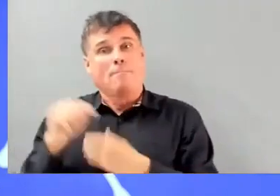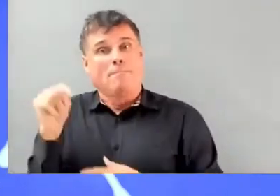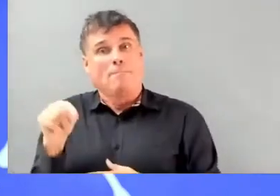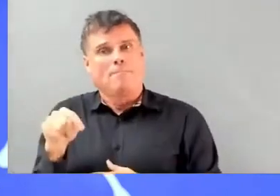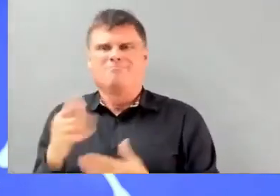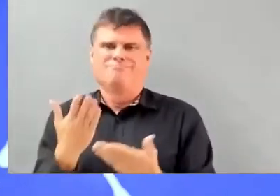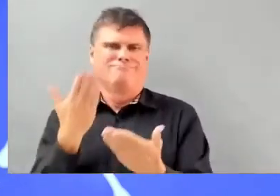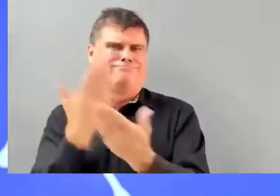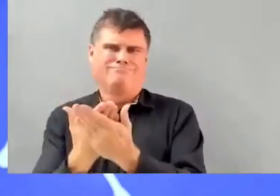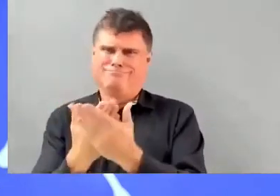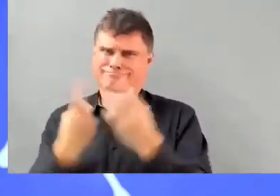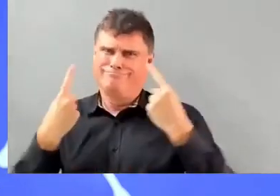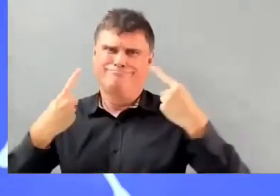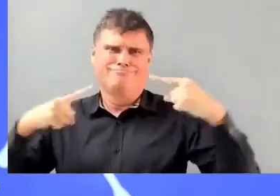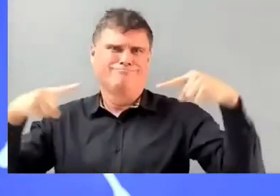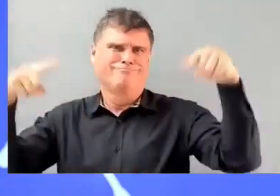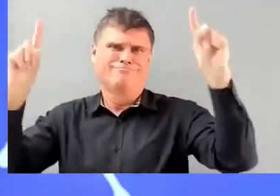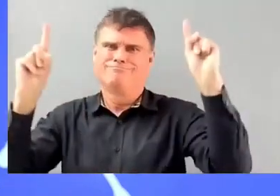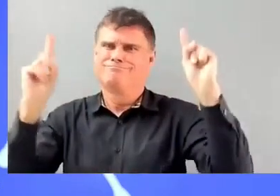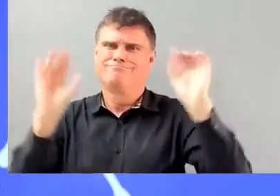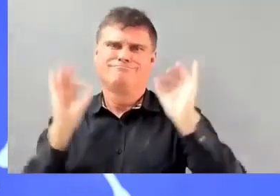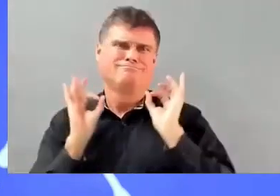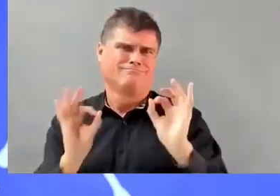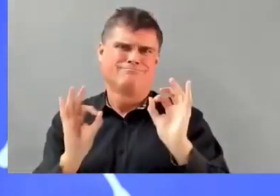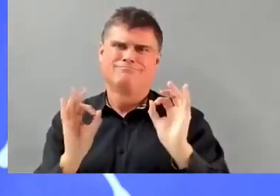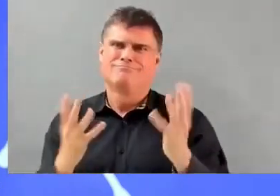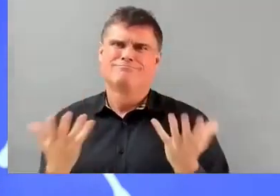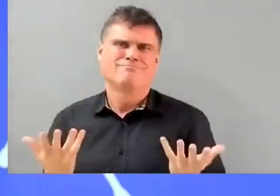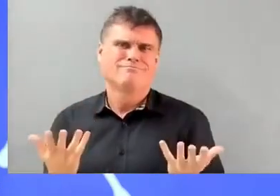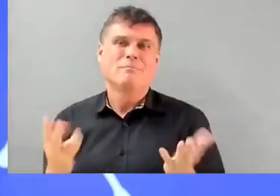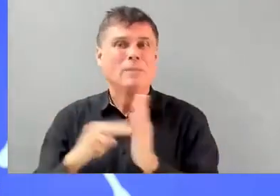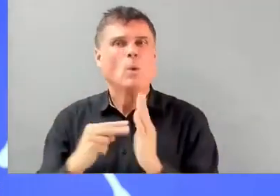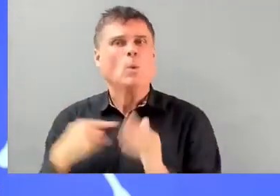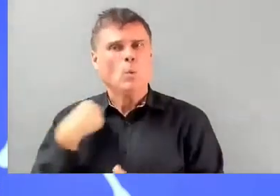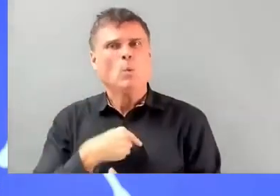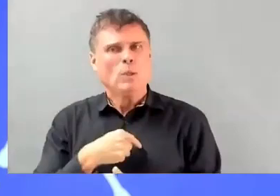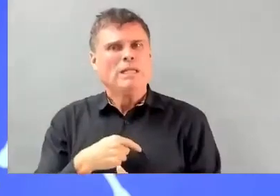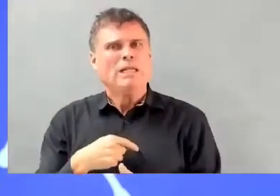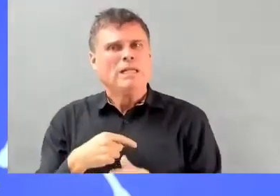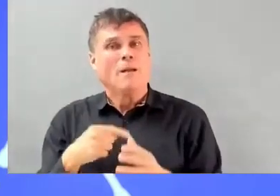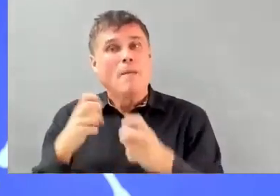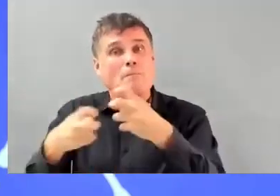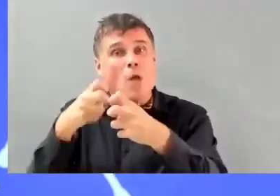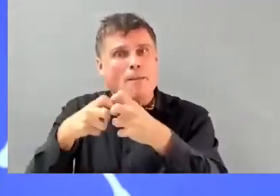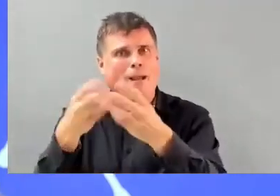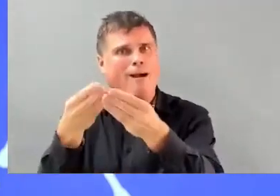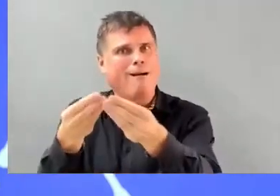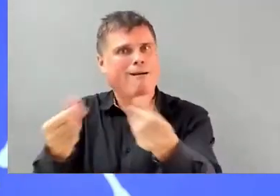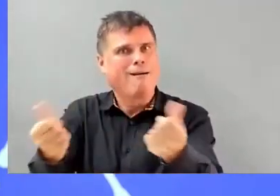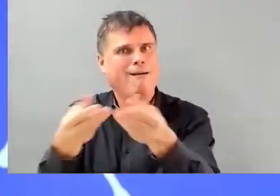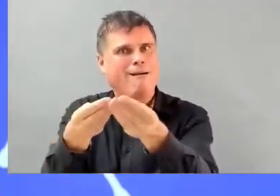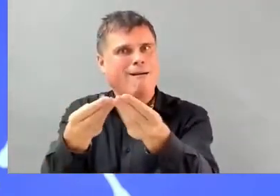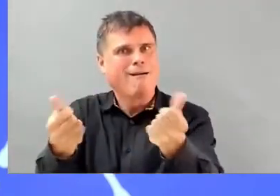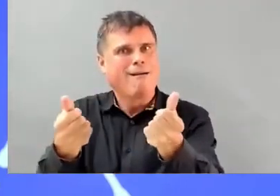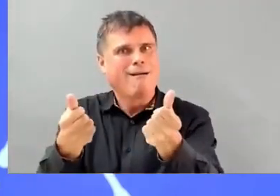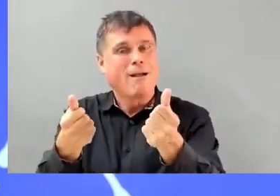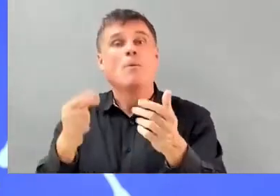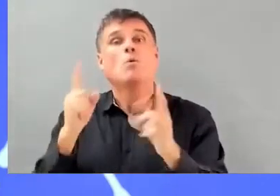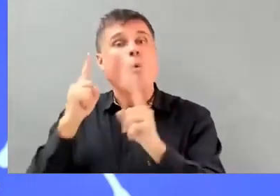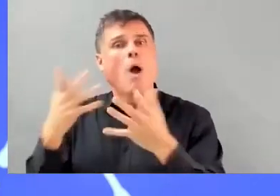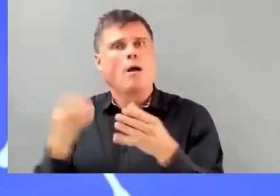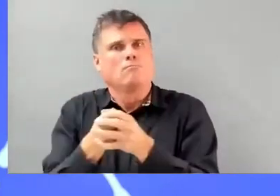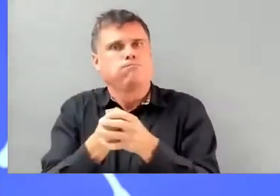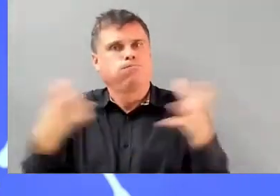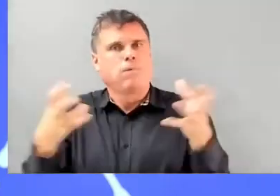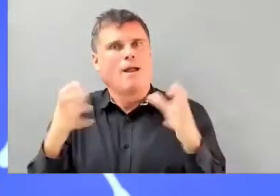It allows us to address specific needs in the present and increase the supply of family doctors. And just to put it in context, you think, well, there are classes